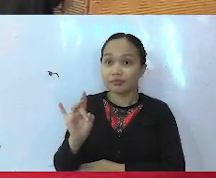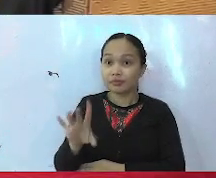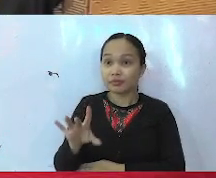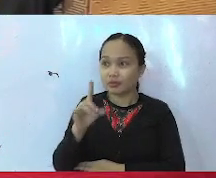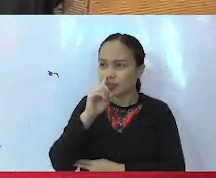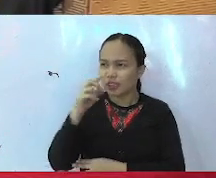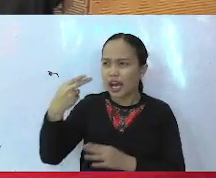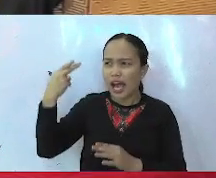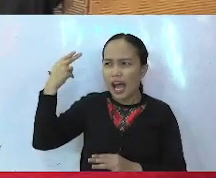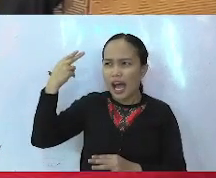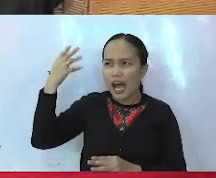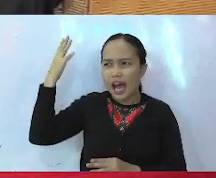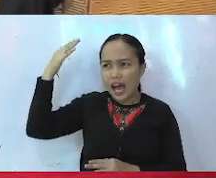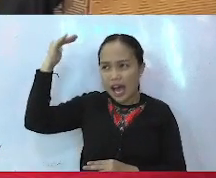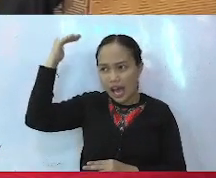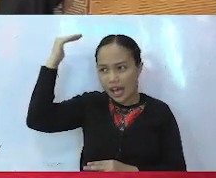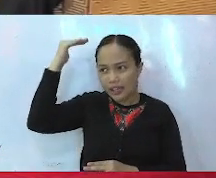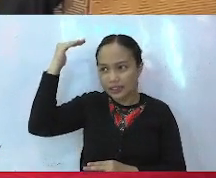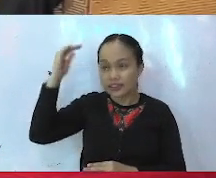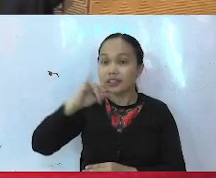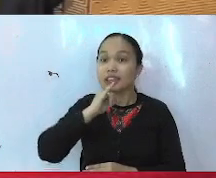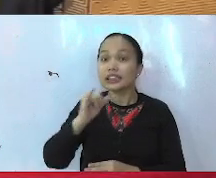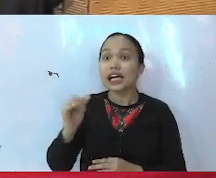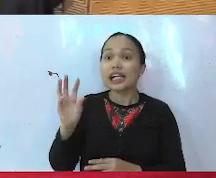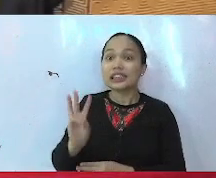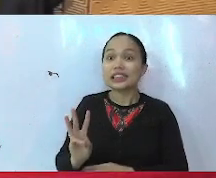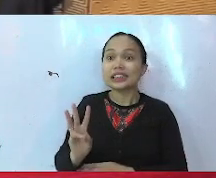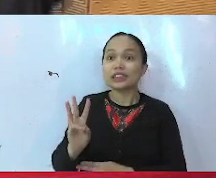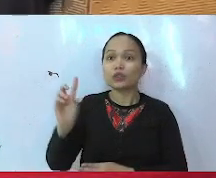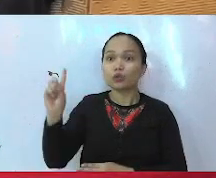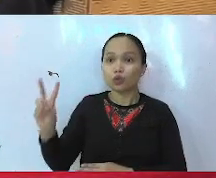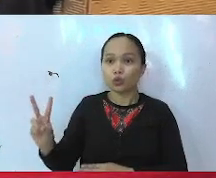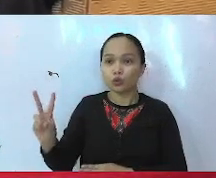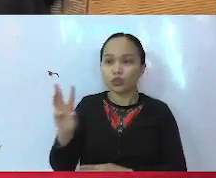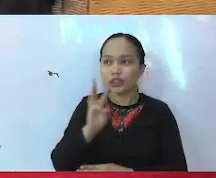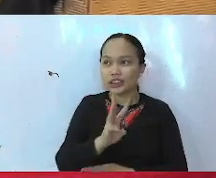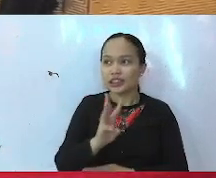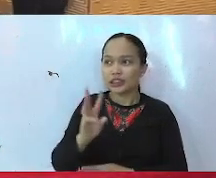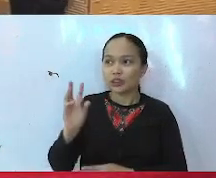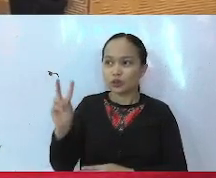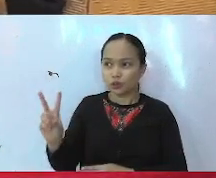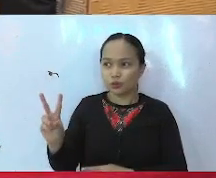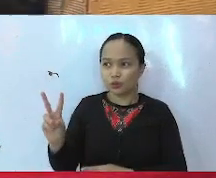What's your height? I'm like 6'2". 6'2"? Give or take. So short.